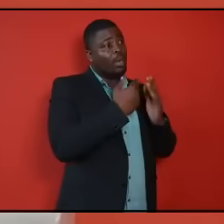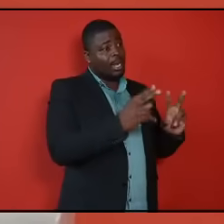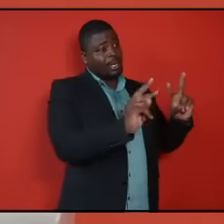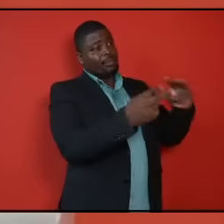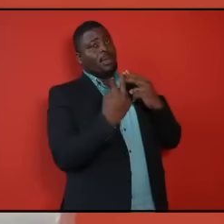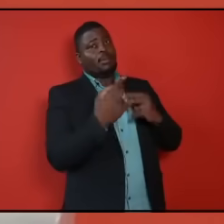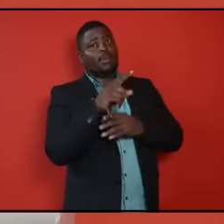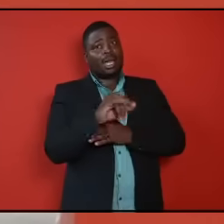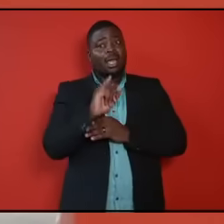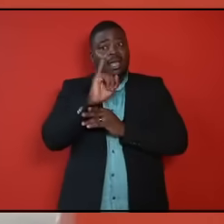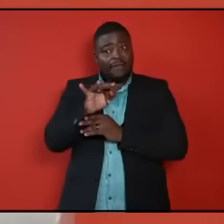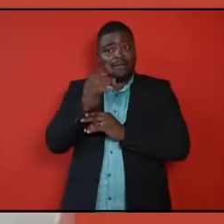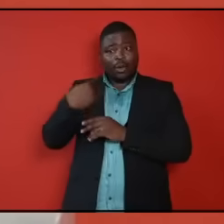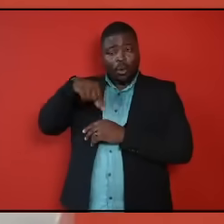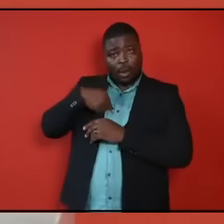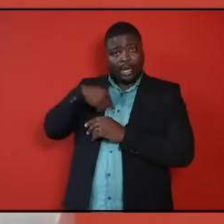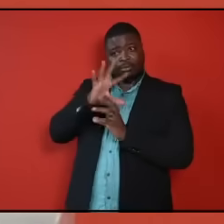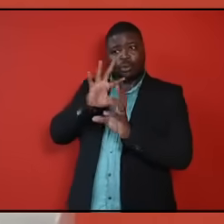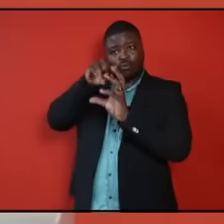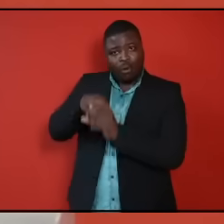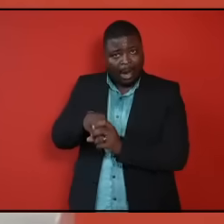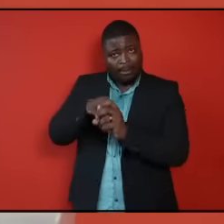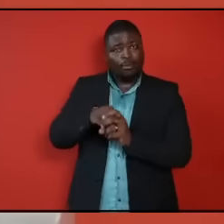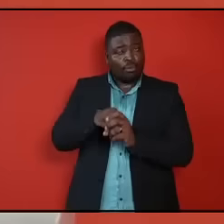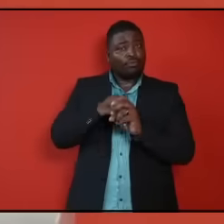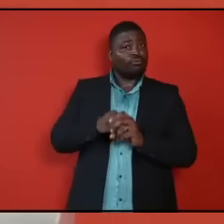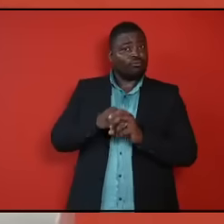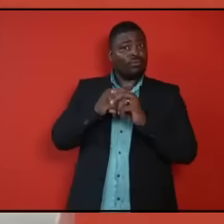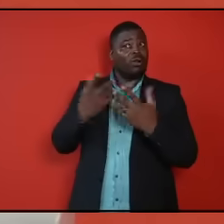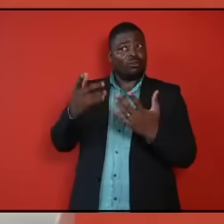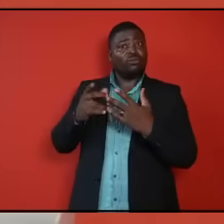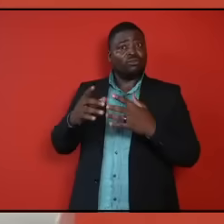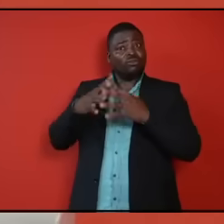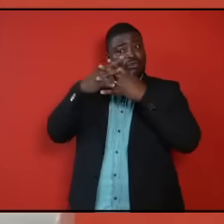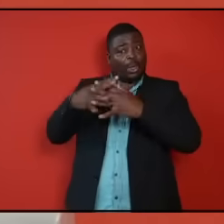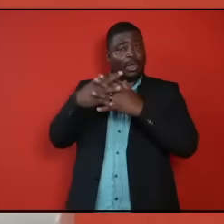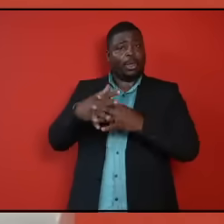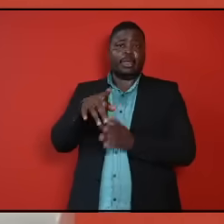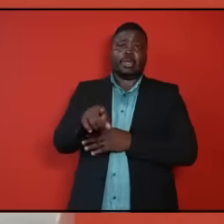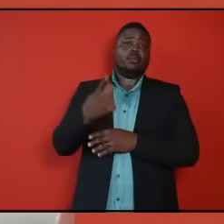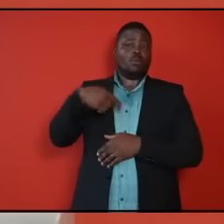this mess. We are participating in